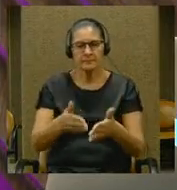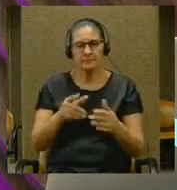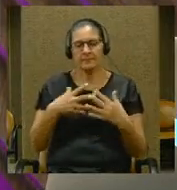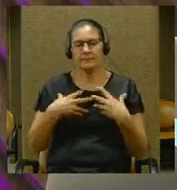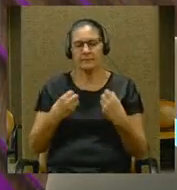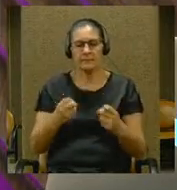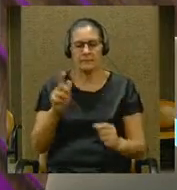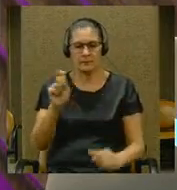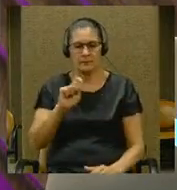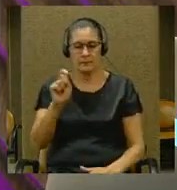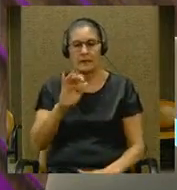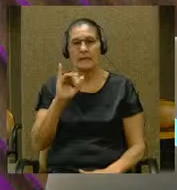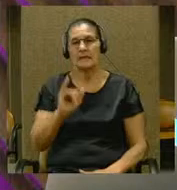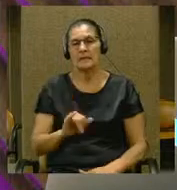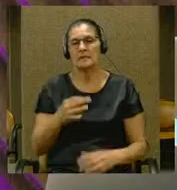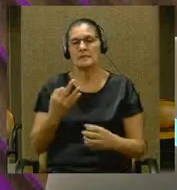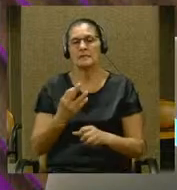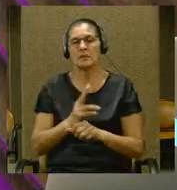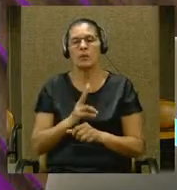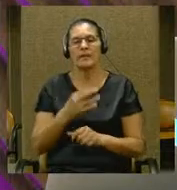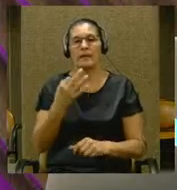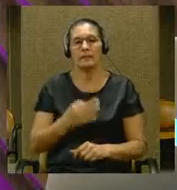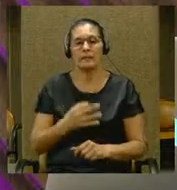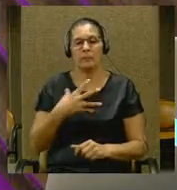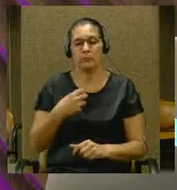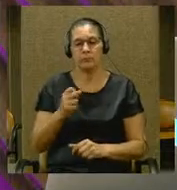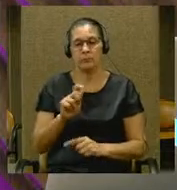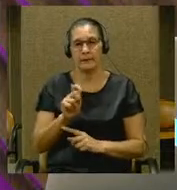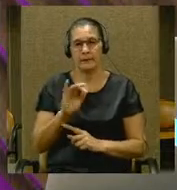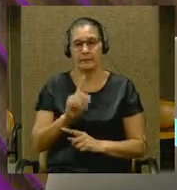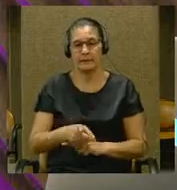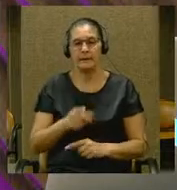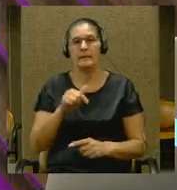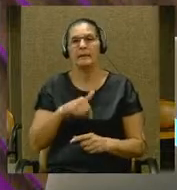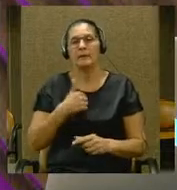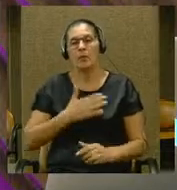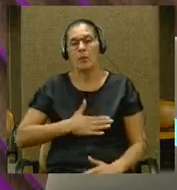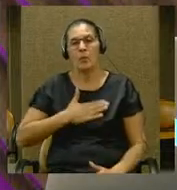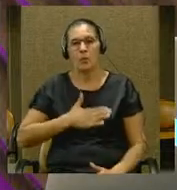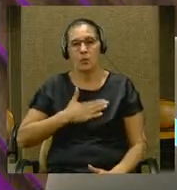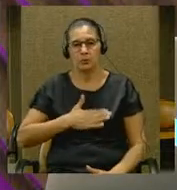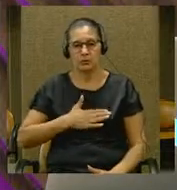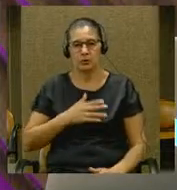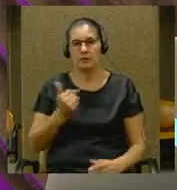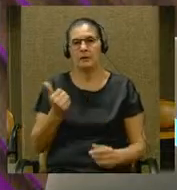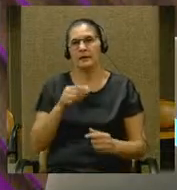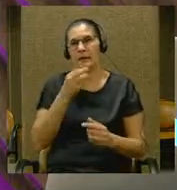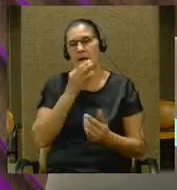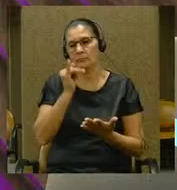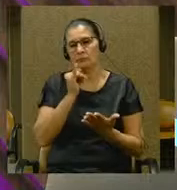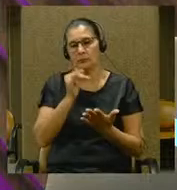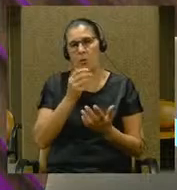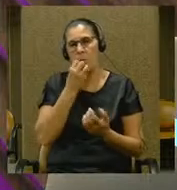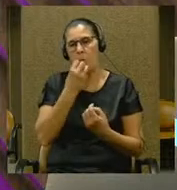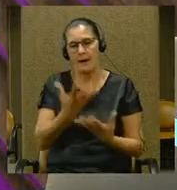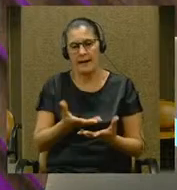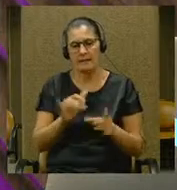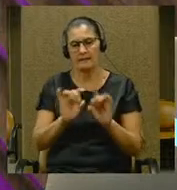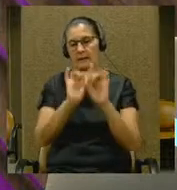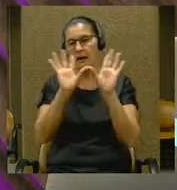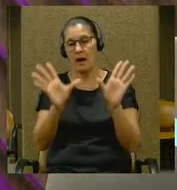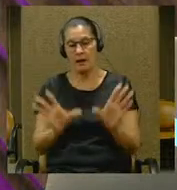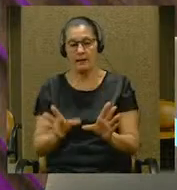public safety, with a particular focus on drug use, illicit markets, crime control, and public policy. For us, it's a real pleasure to have such